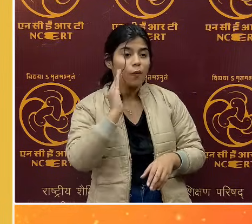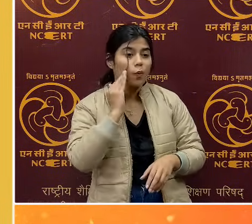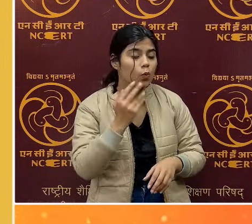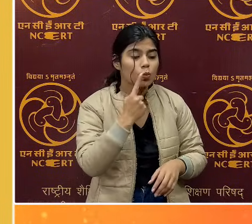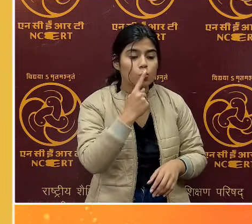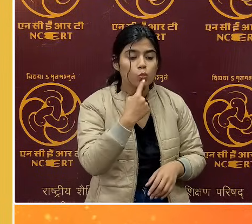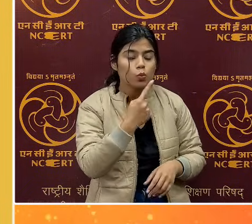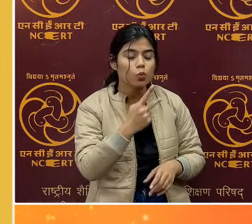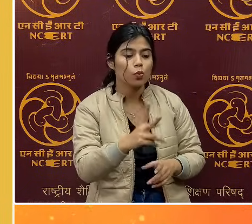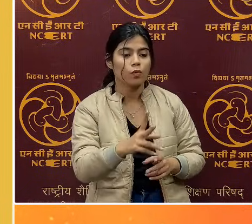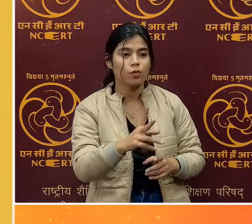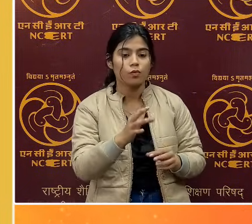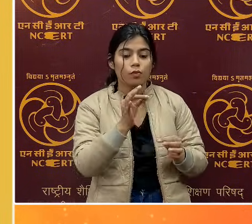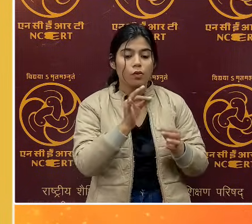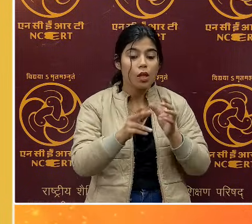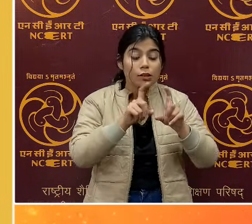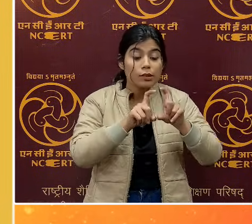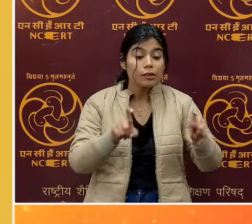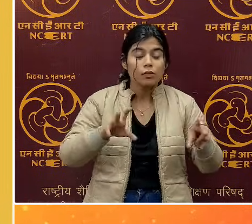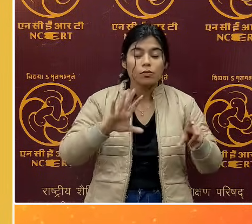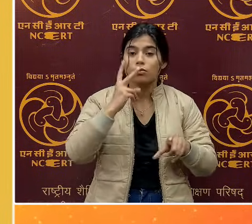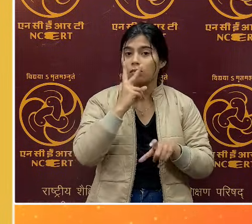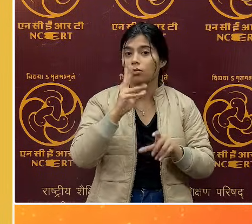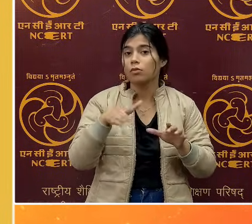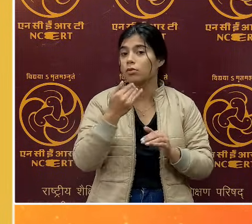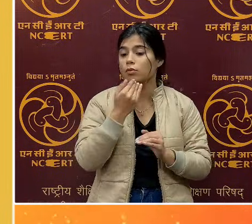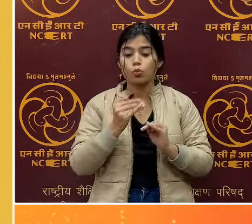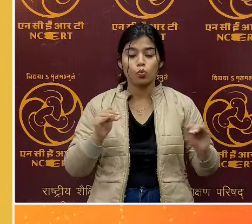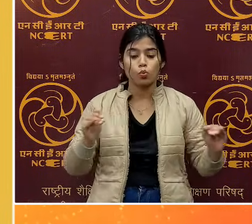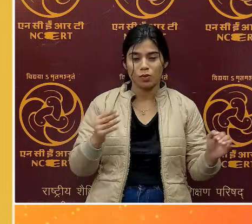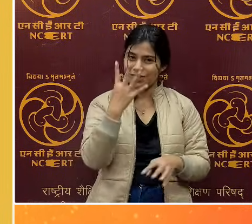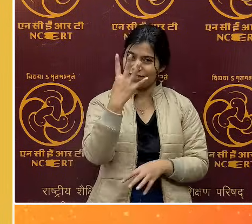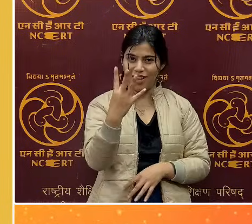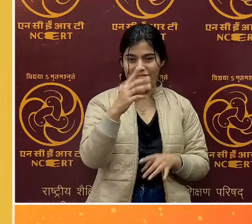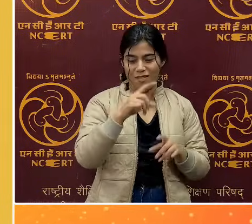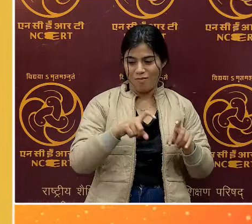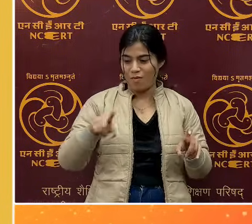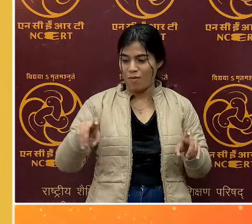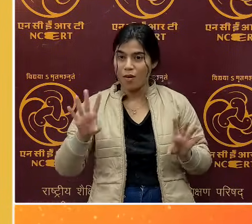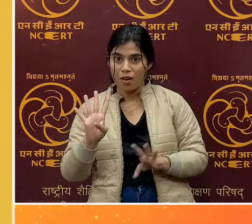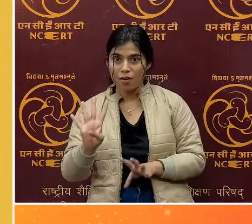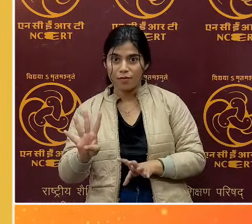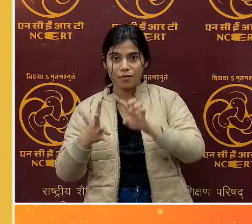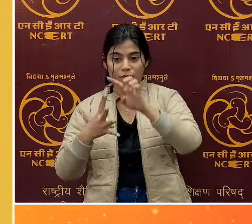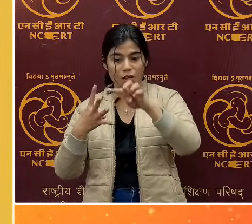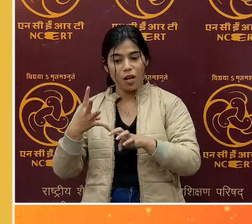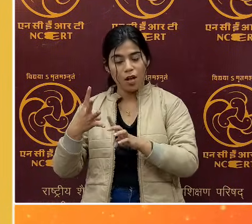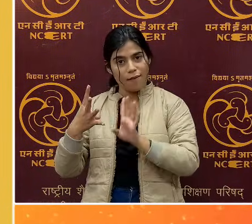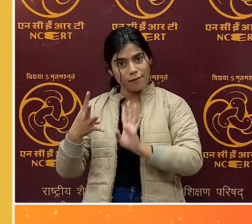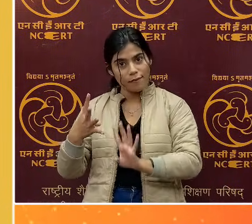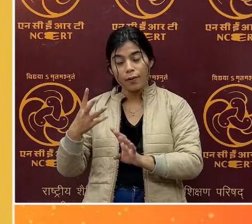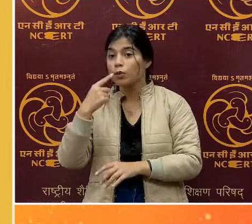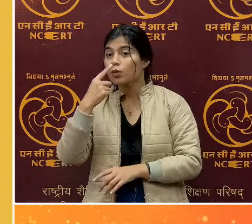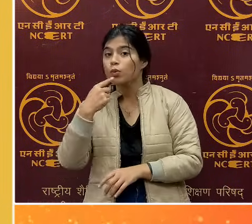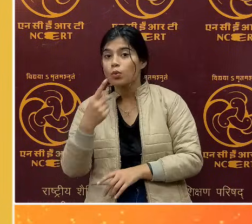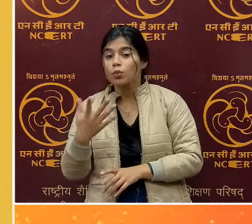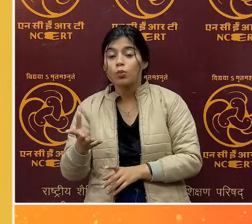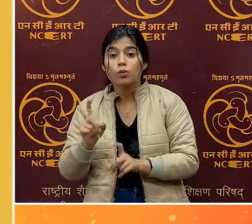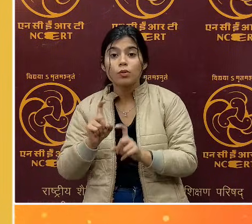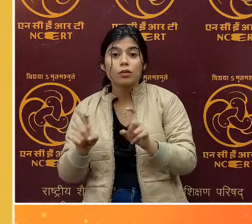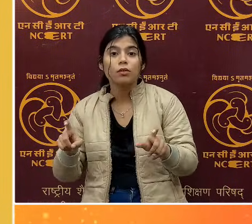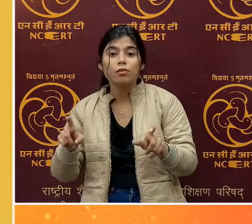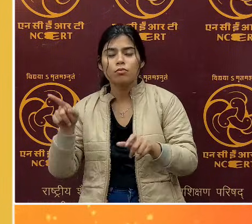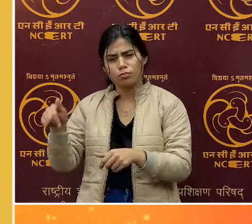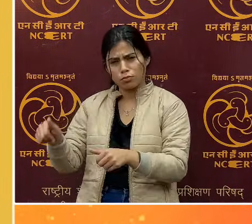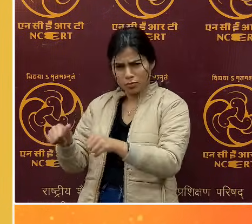see the candle flame clearly? What do you think? Ma'am, I know the answer. You know the So answer? can I give the answer?